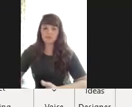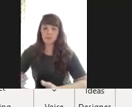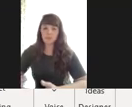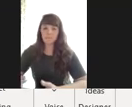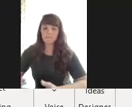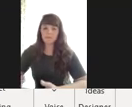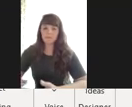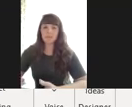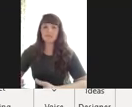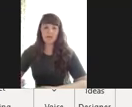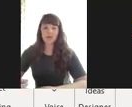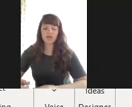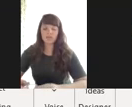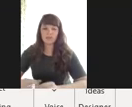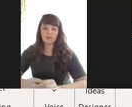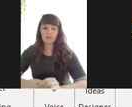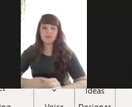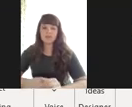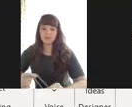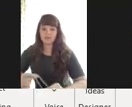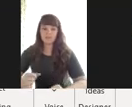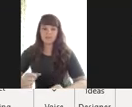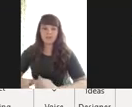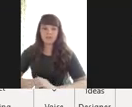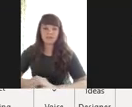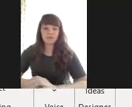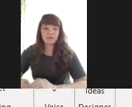Okay. That's a lot. I'm going to read it one more time.